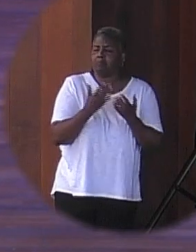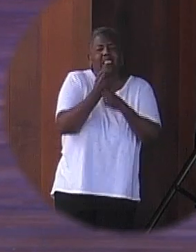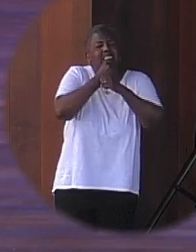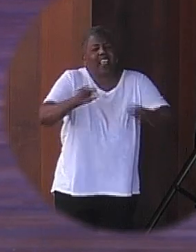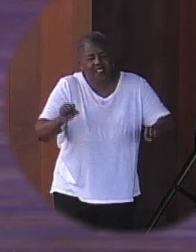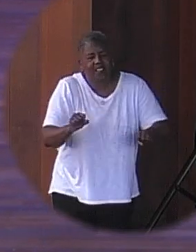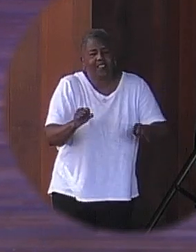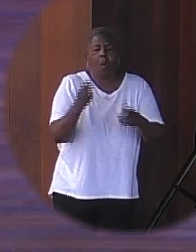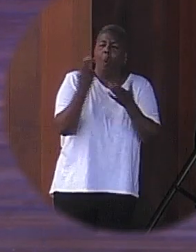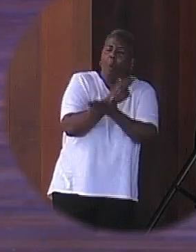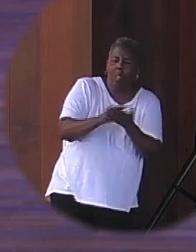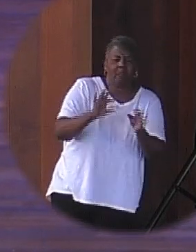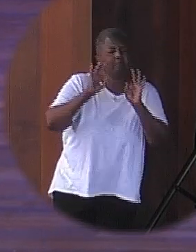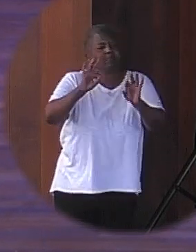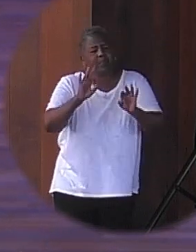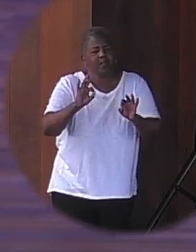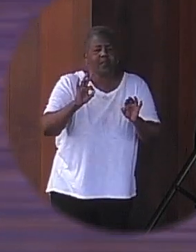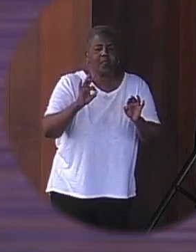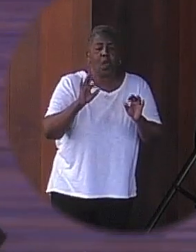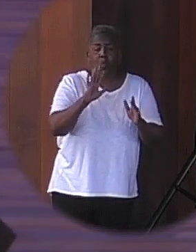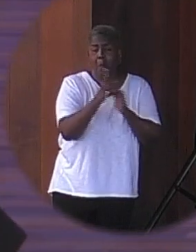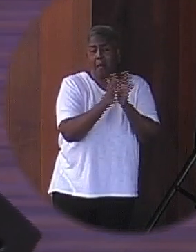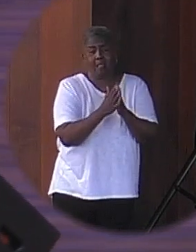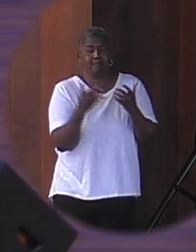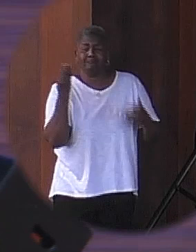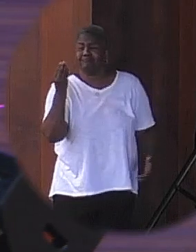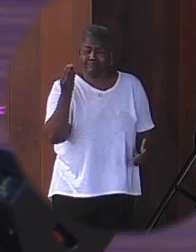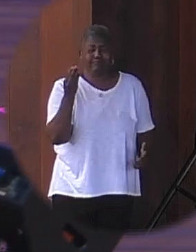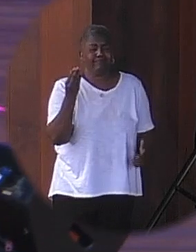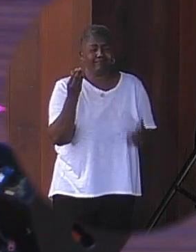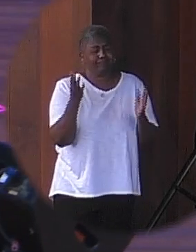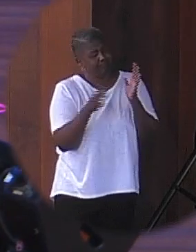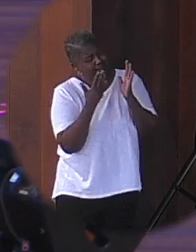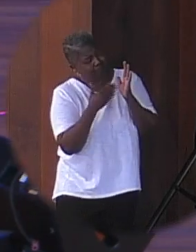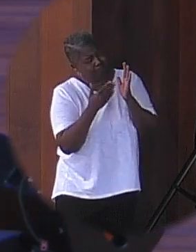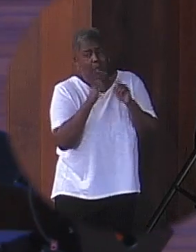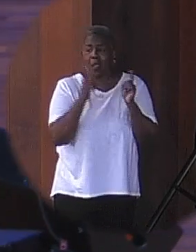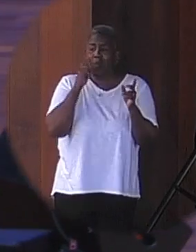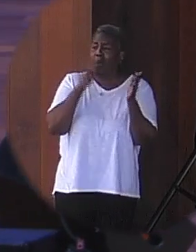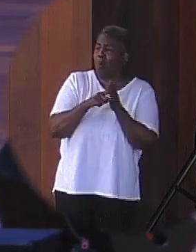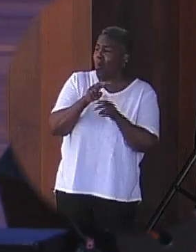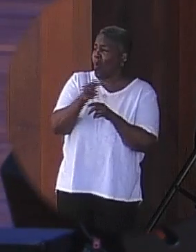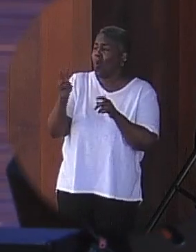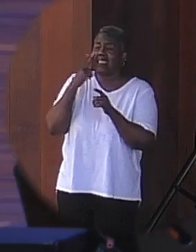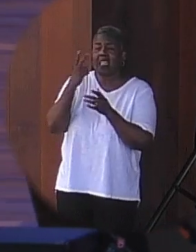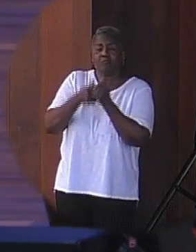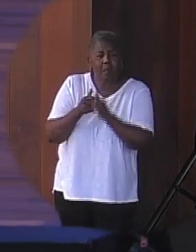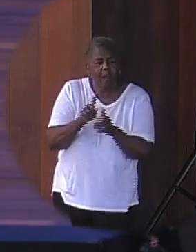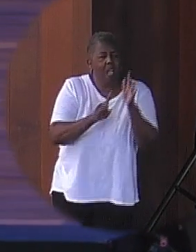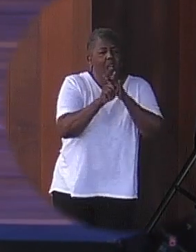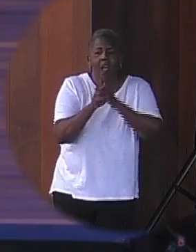as sanctified as you are, as big as your Bible is, you're going to look around the scope of the problems